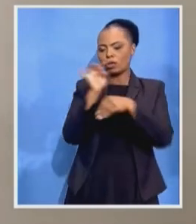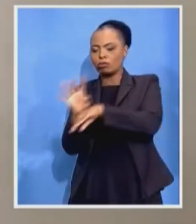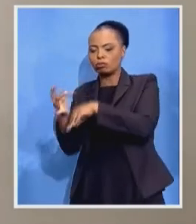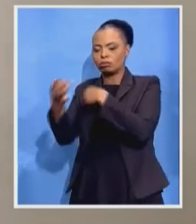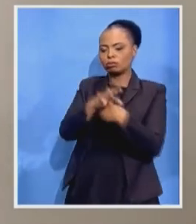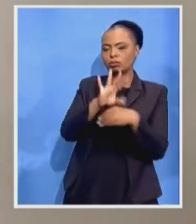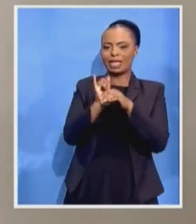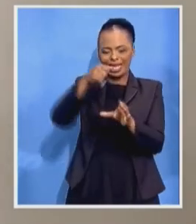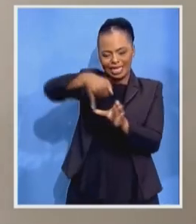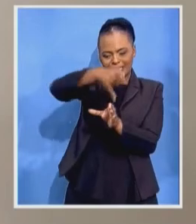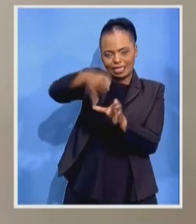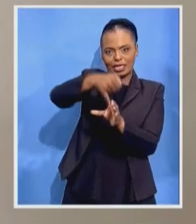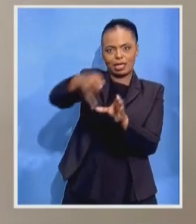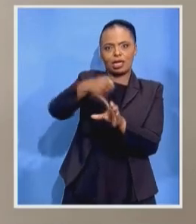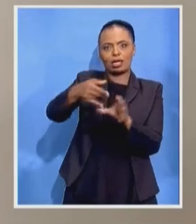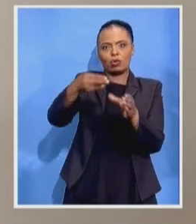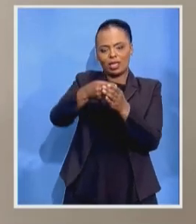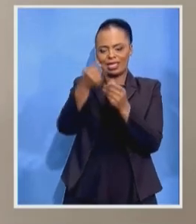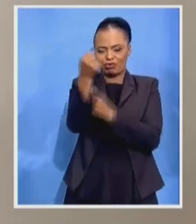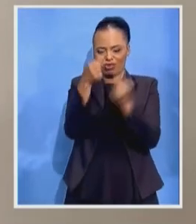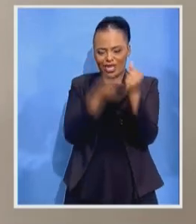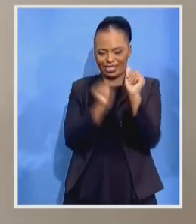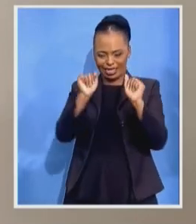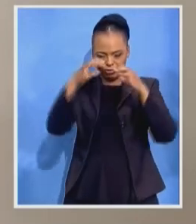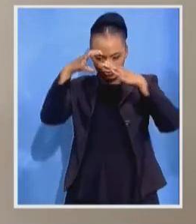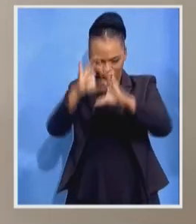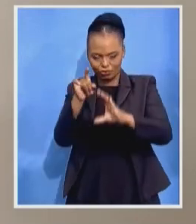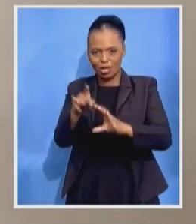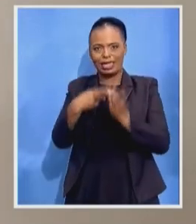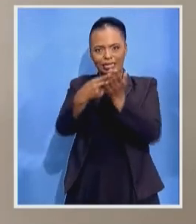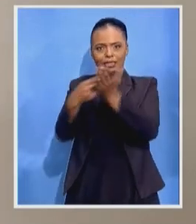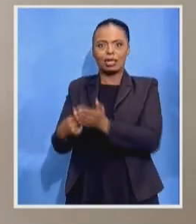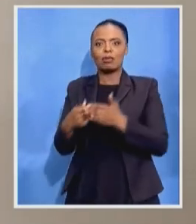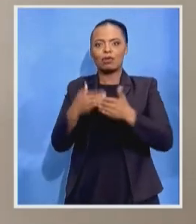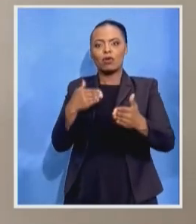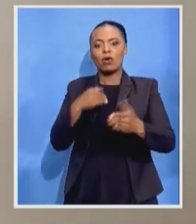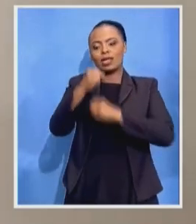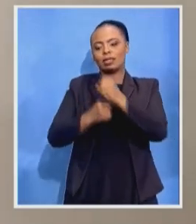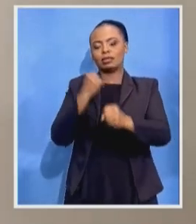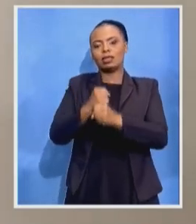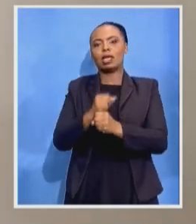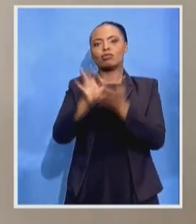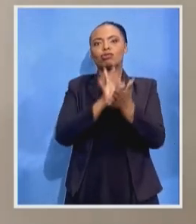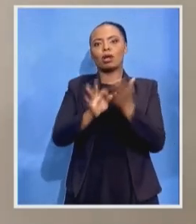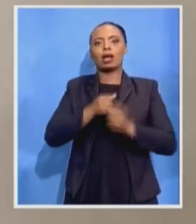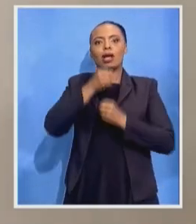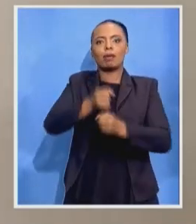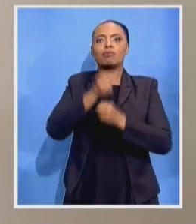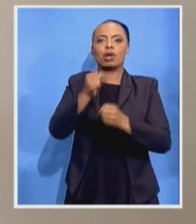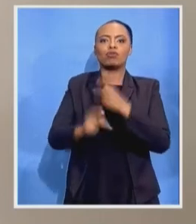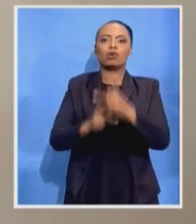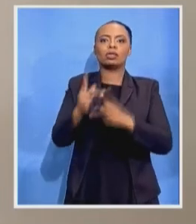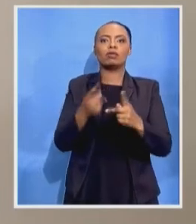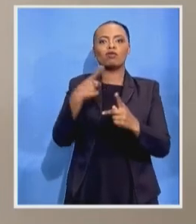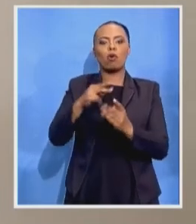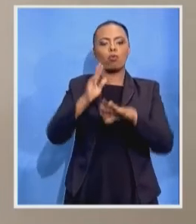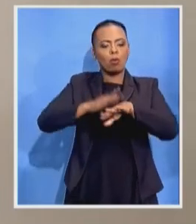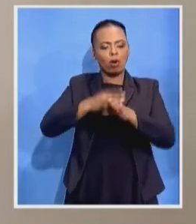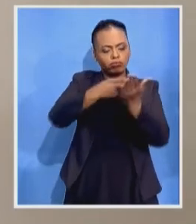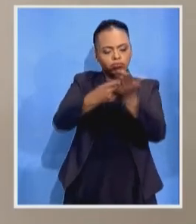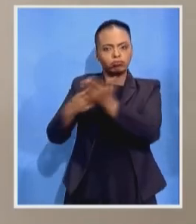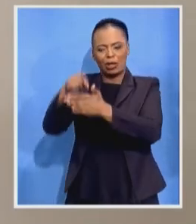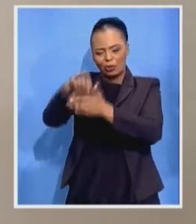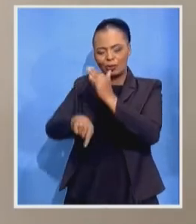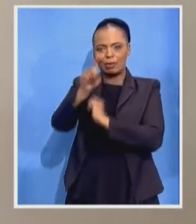discussions before the start of the next election campaign processes for further engagements. Central Committee welcomed the outcome